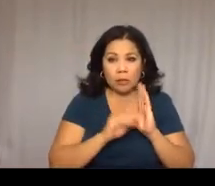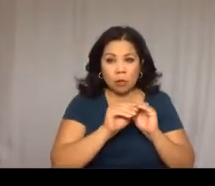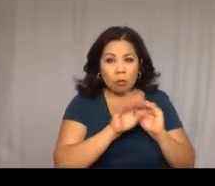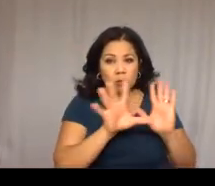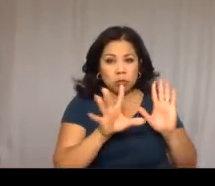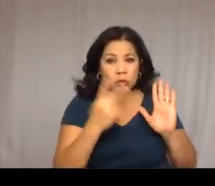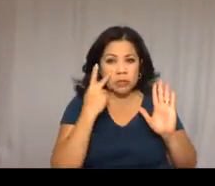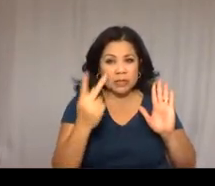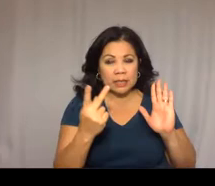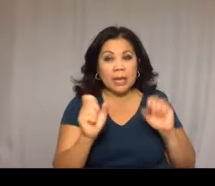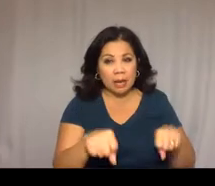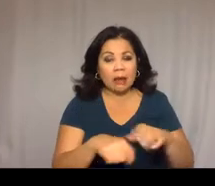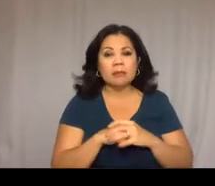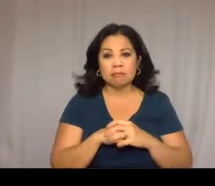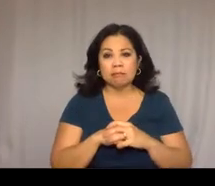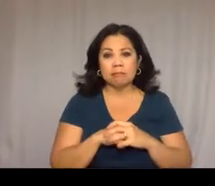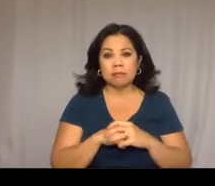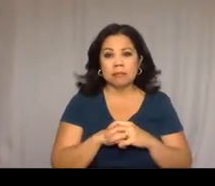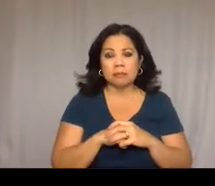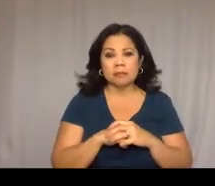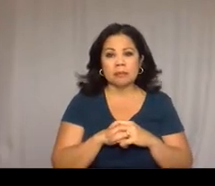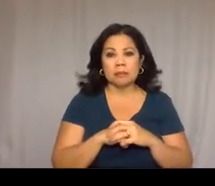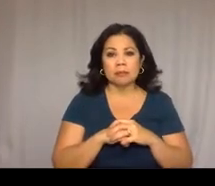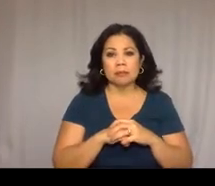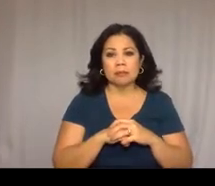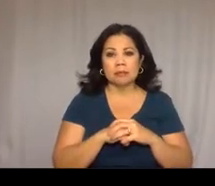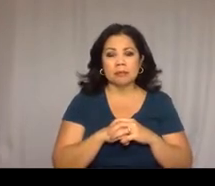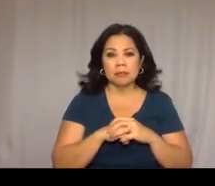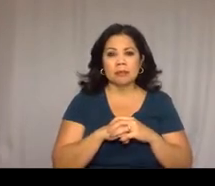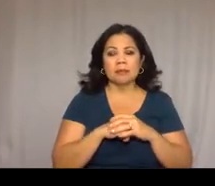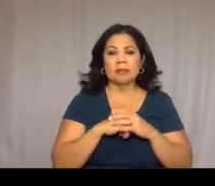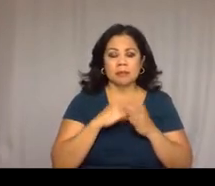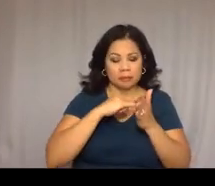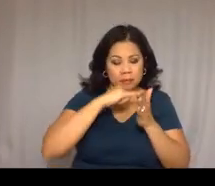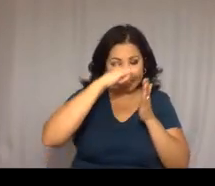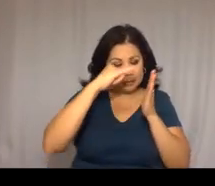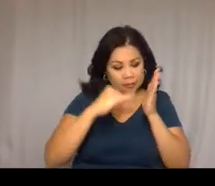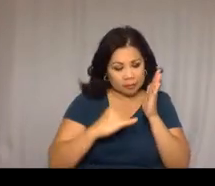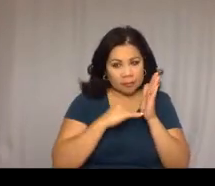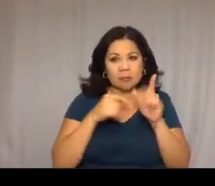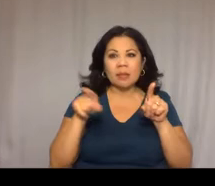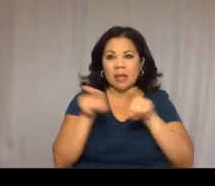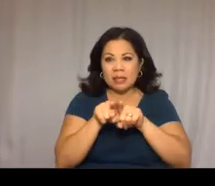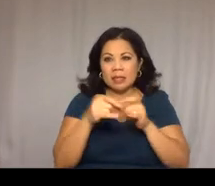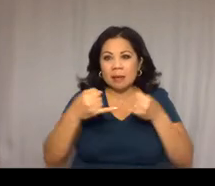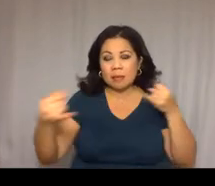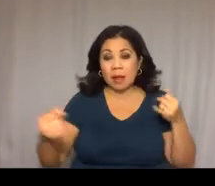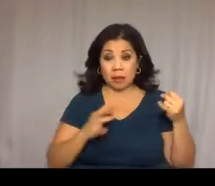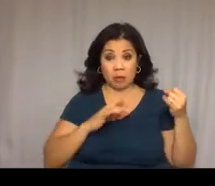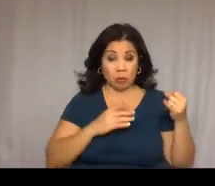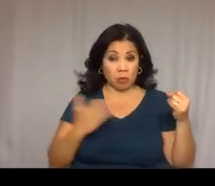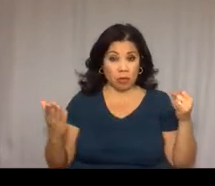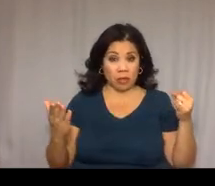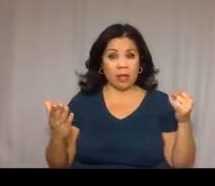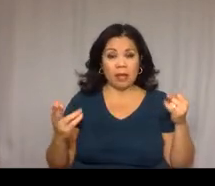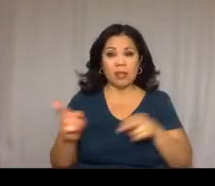I'm doing. All right, so I'm going to just go ahead and go over my line, my pencil line, The cool thing about this, using this Sharpie after the pencil,